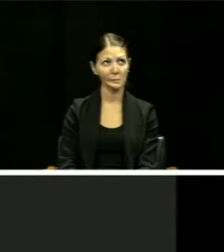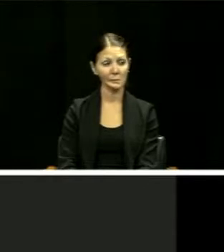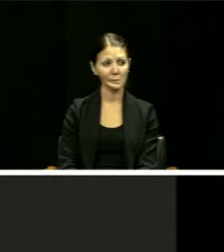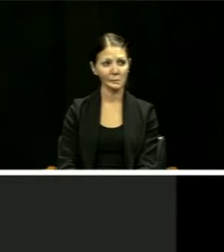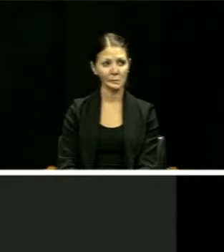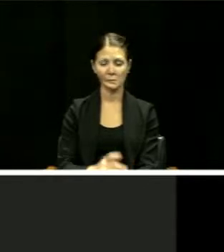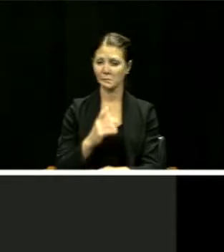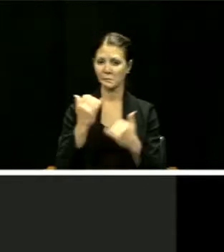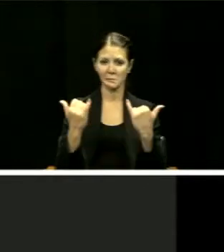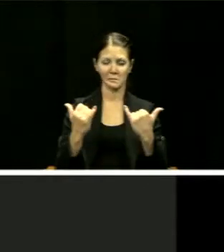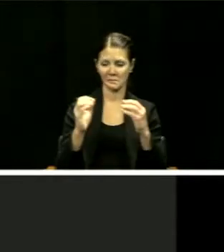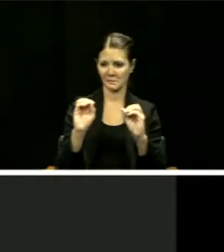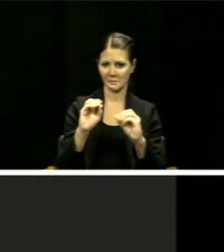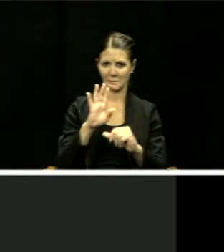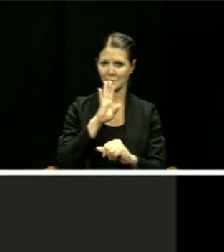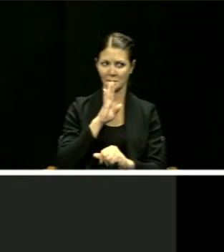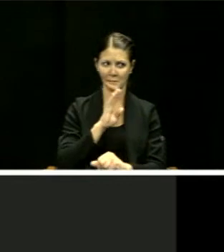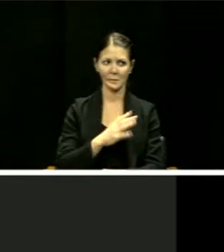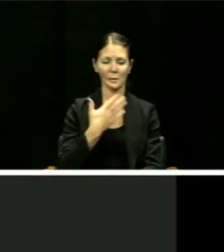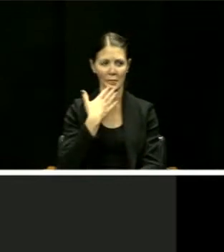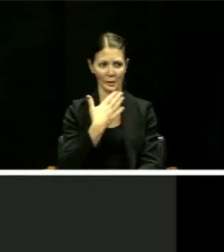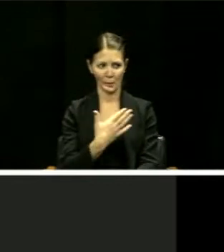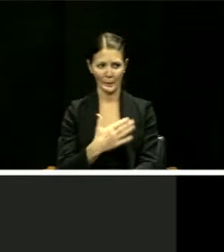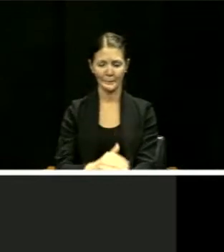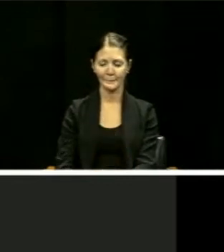Not at this time. Thank you.